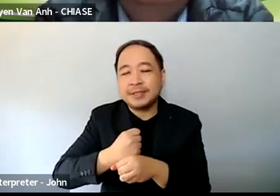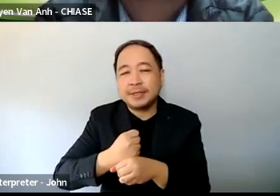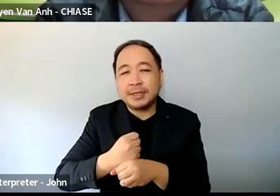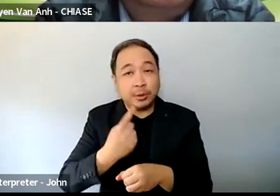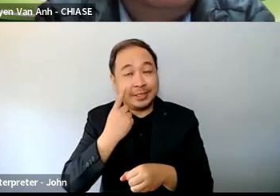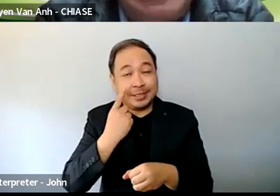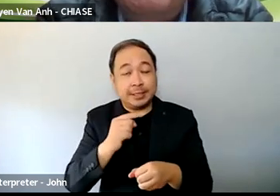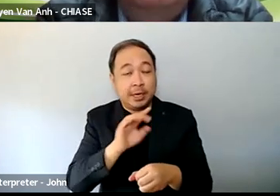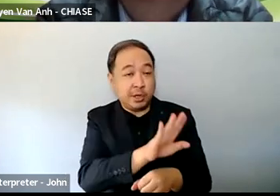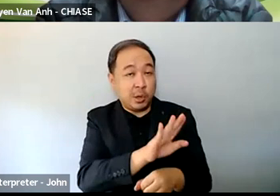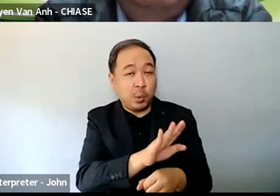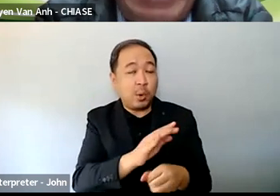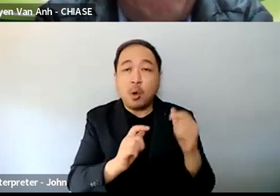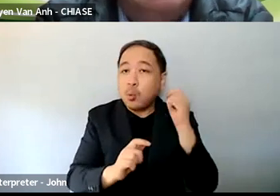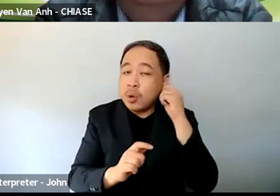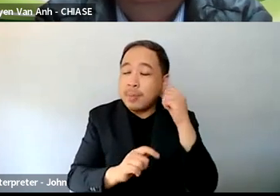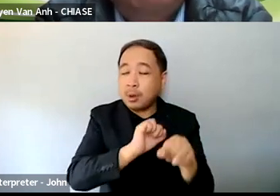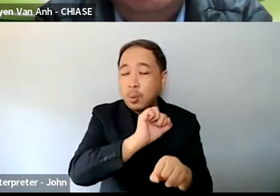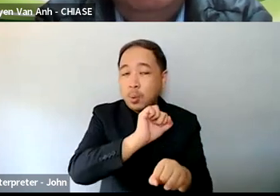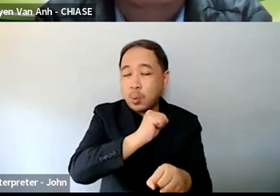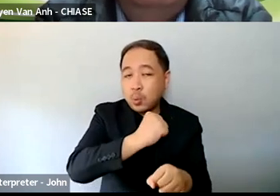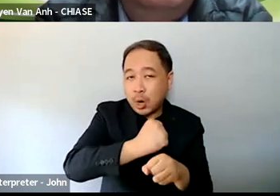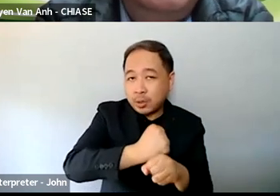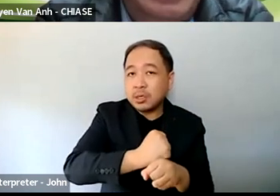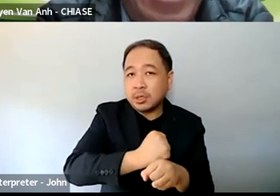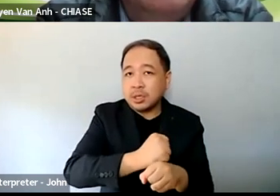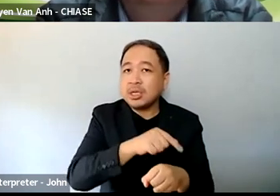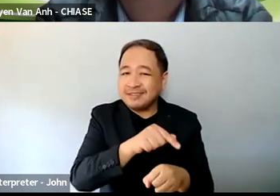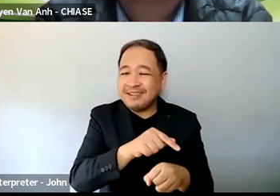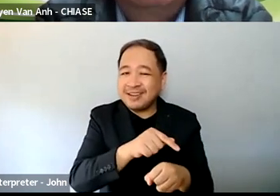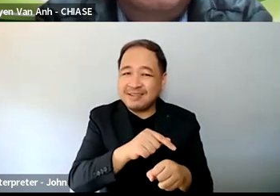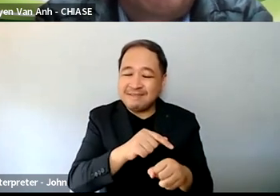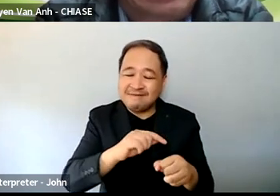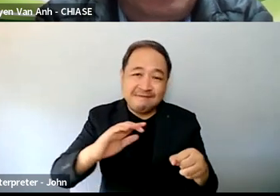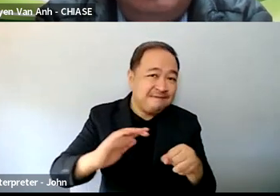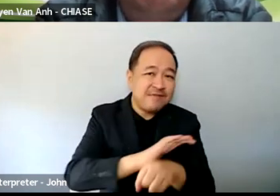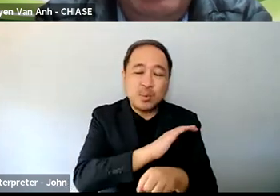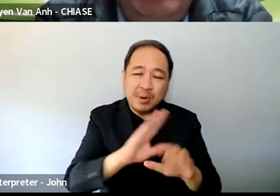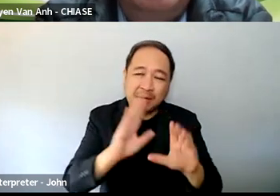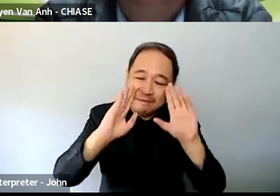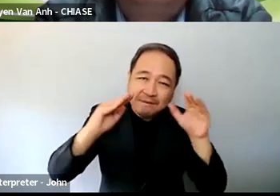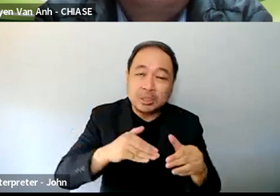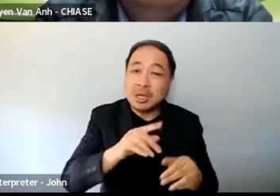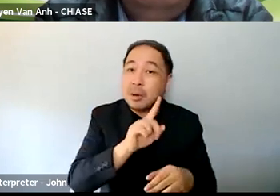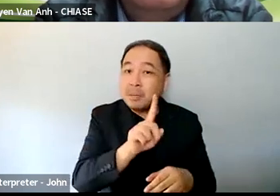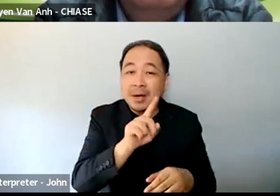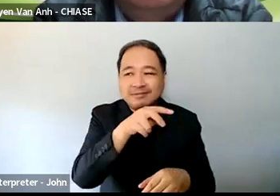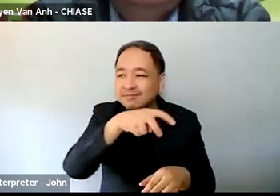their work limited their participation and capacity